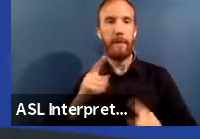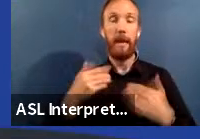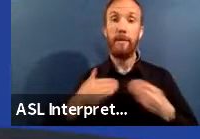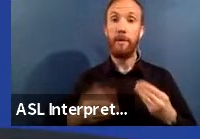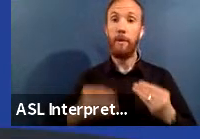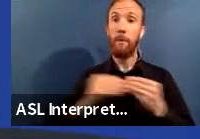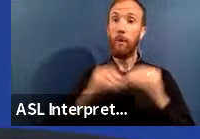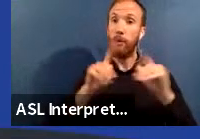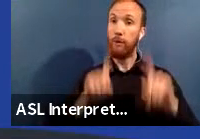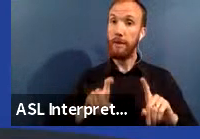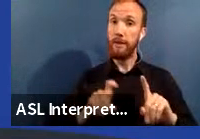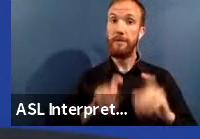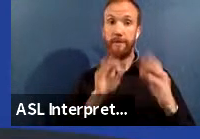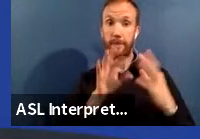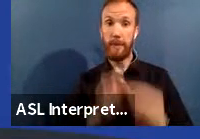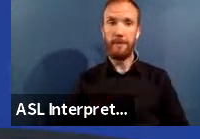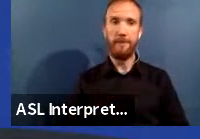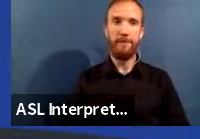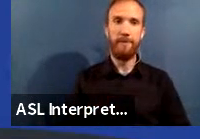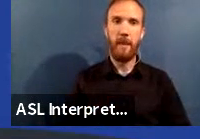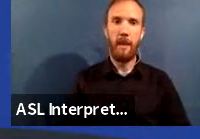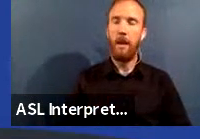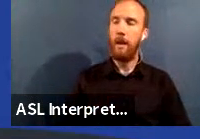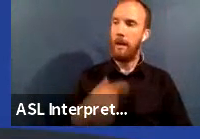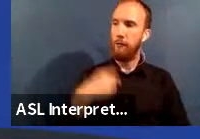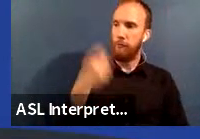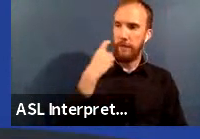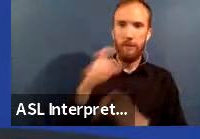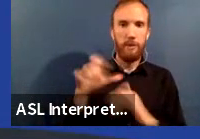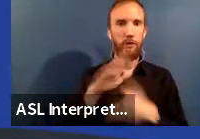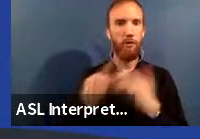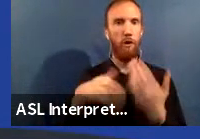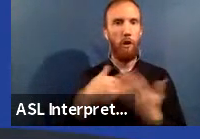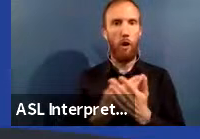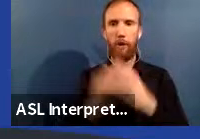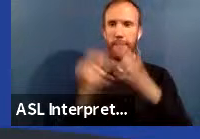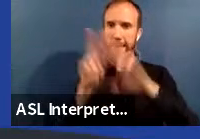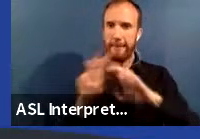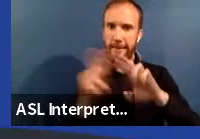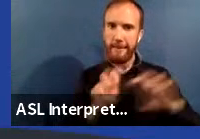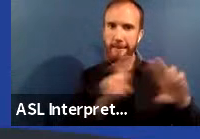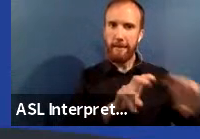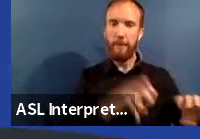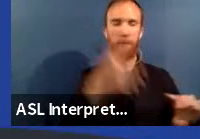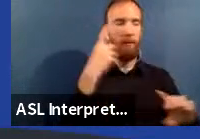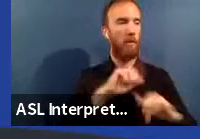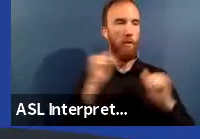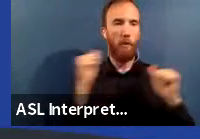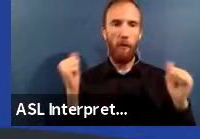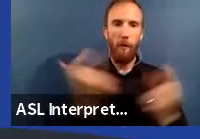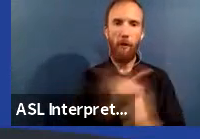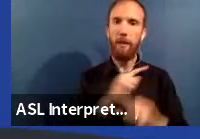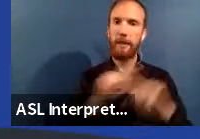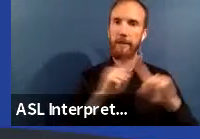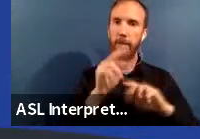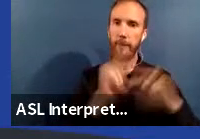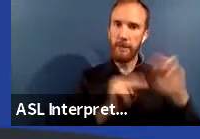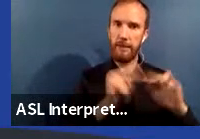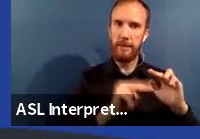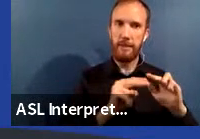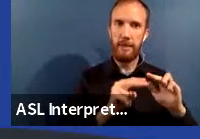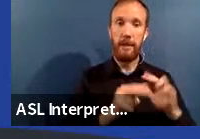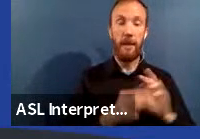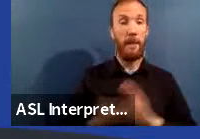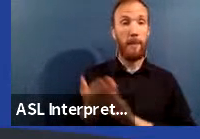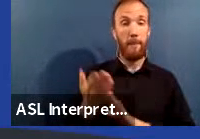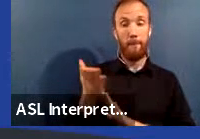We have completed a new round of facility condition assessments in all CPS owned and operated facilities. The previous facilities condition assessment was